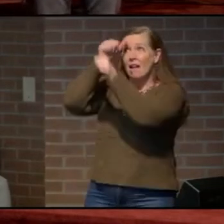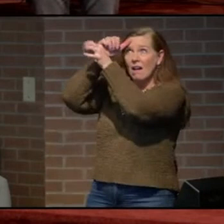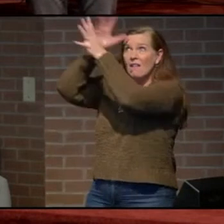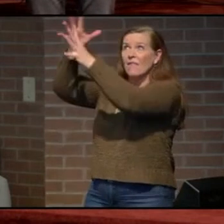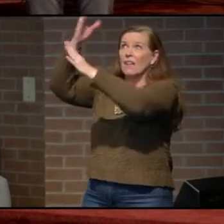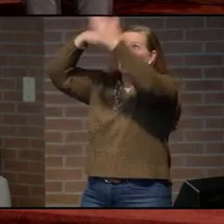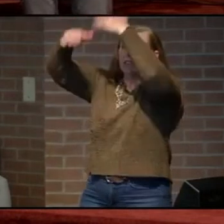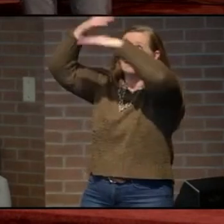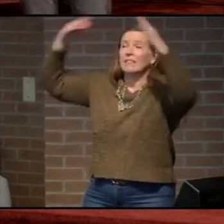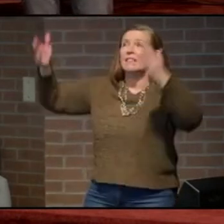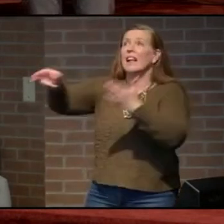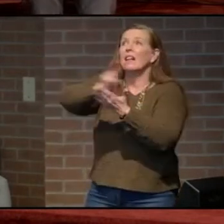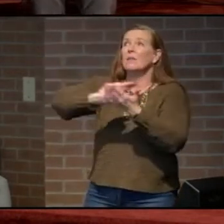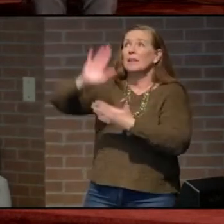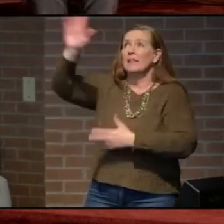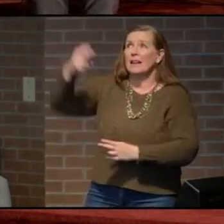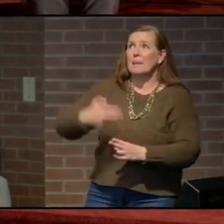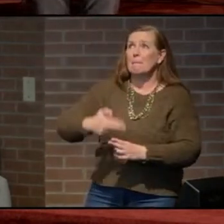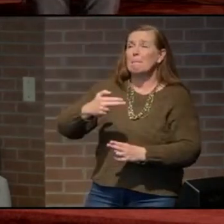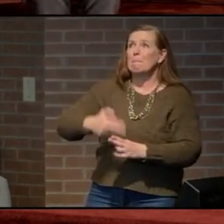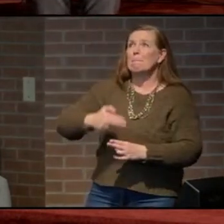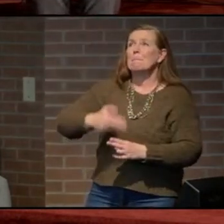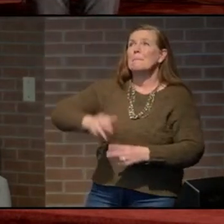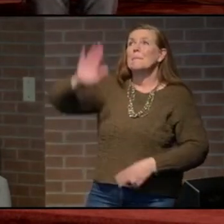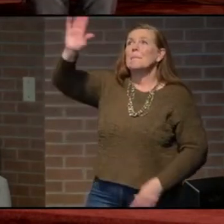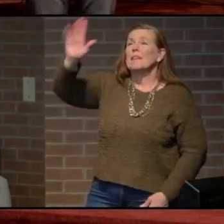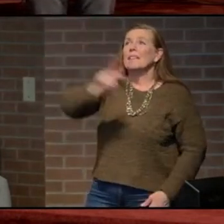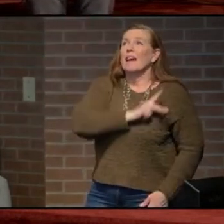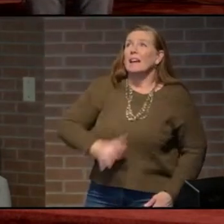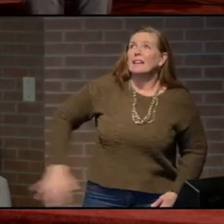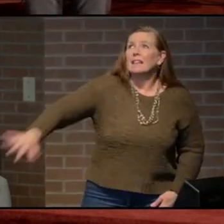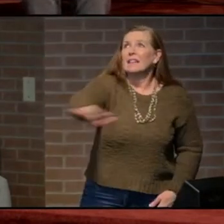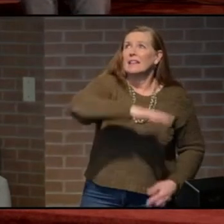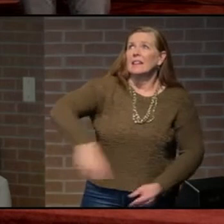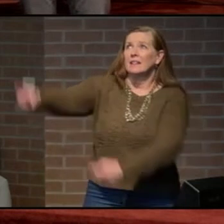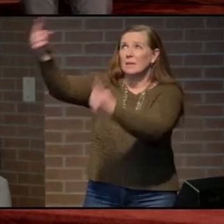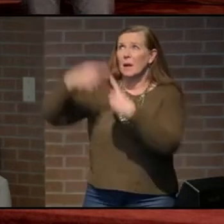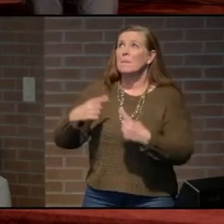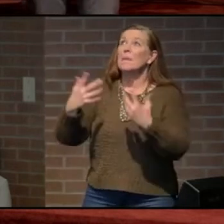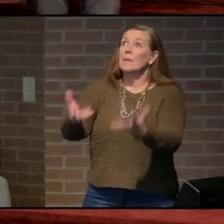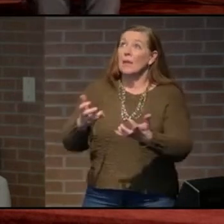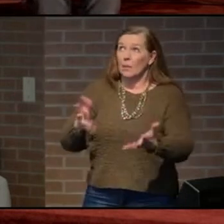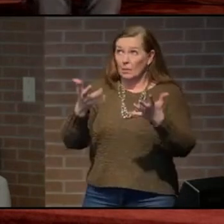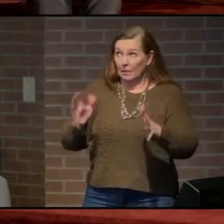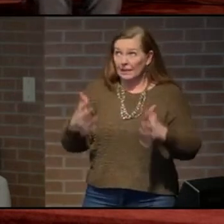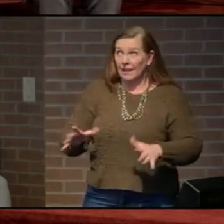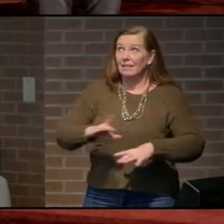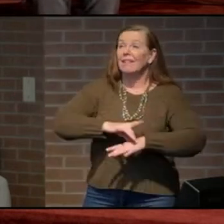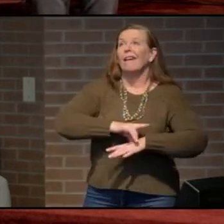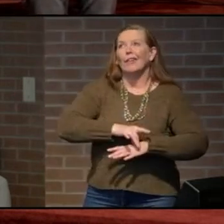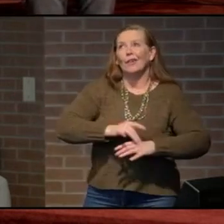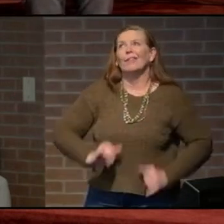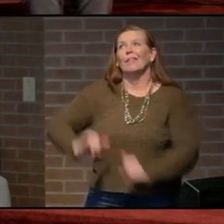heaven, hallowed be thy name. Thy kingdom come, thy will be done, on